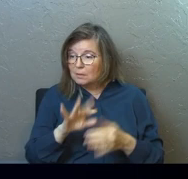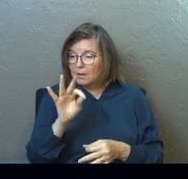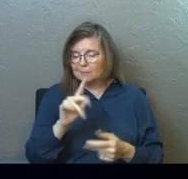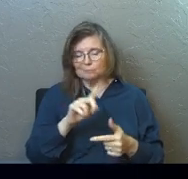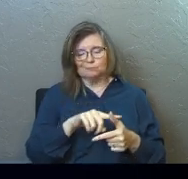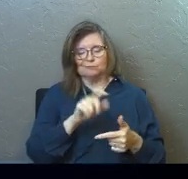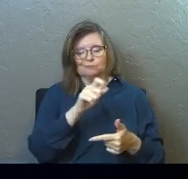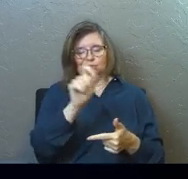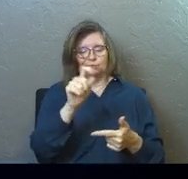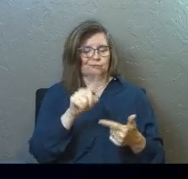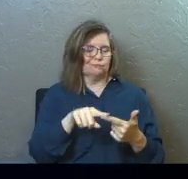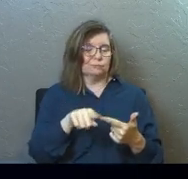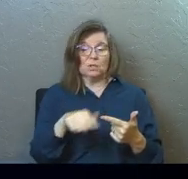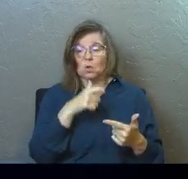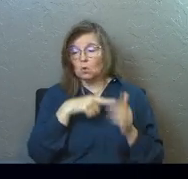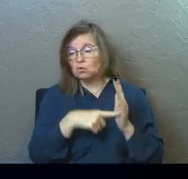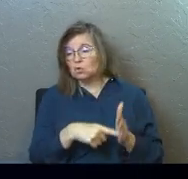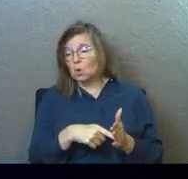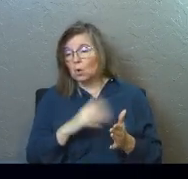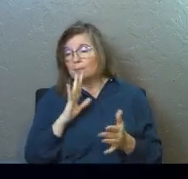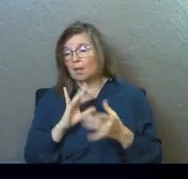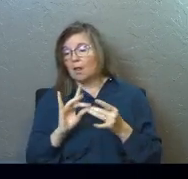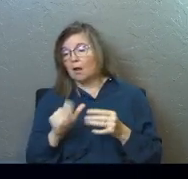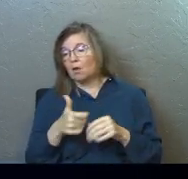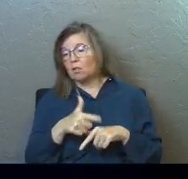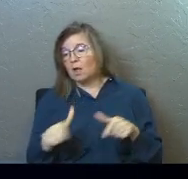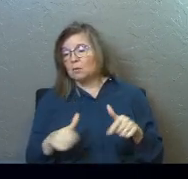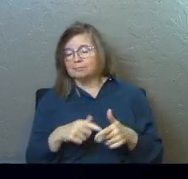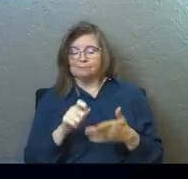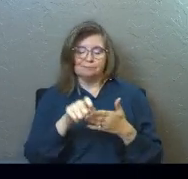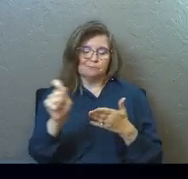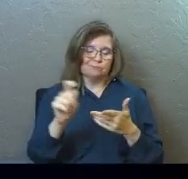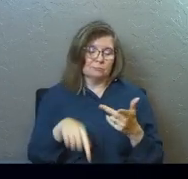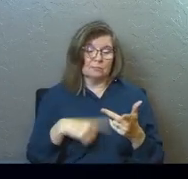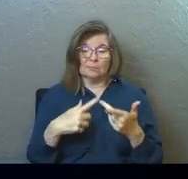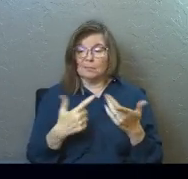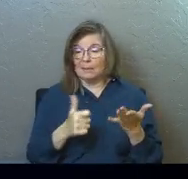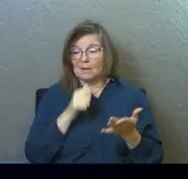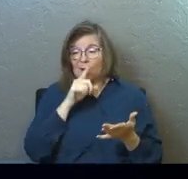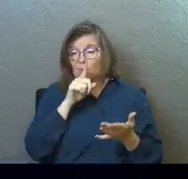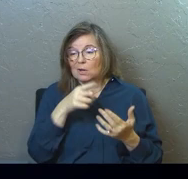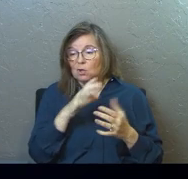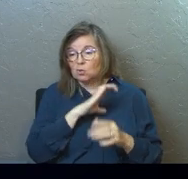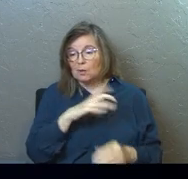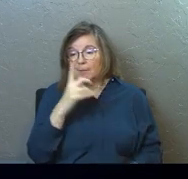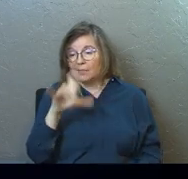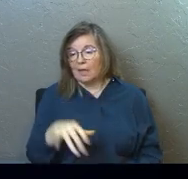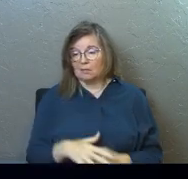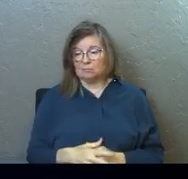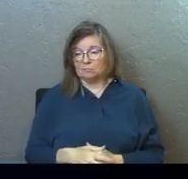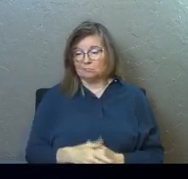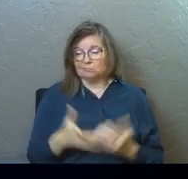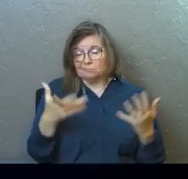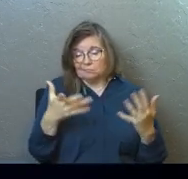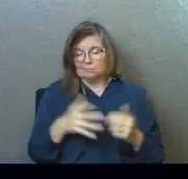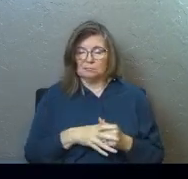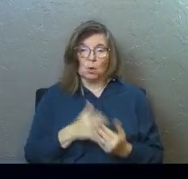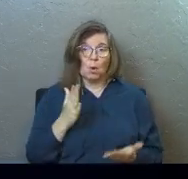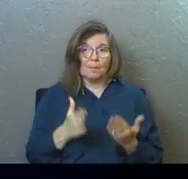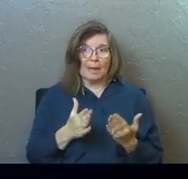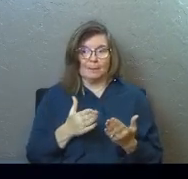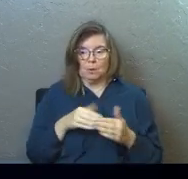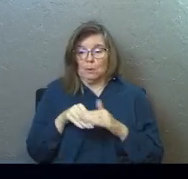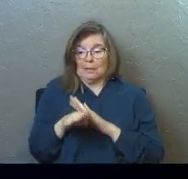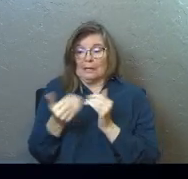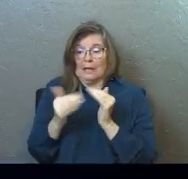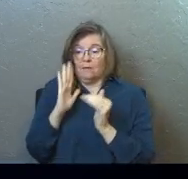Holy Spirit and you don't show the evidence of speaking in tongues, and maybe you're not a real Christian because of that. Or maybe you're going to barely